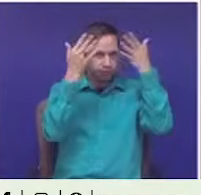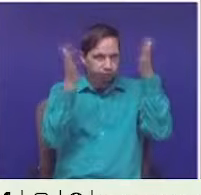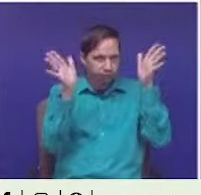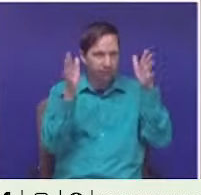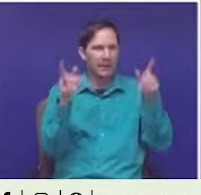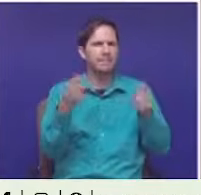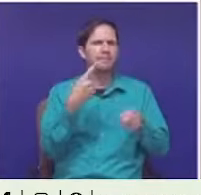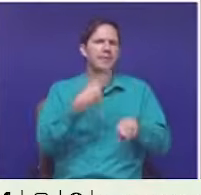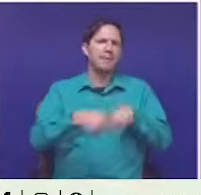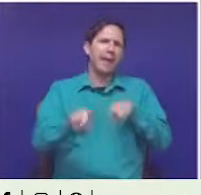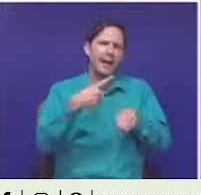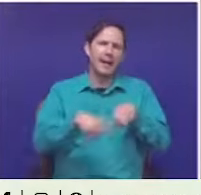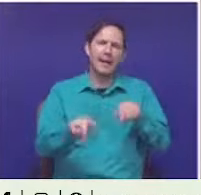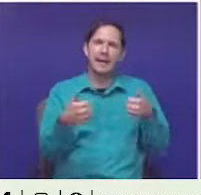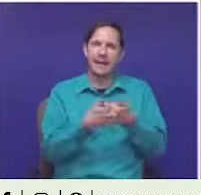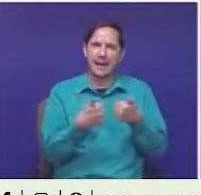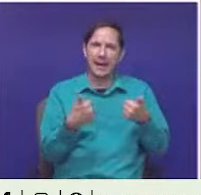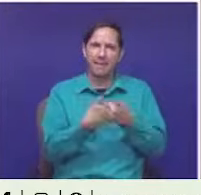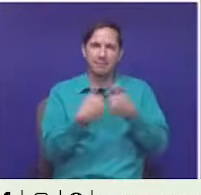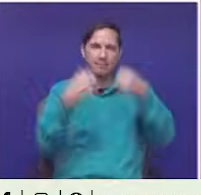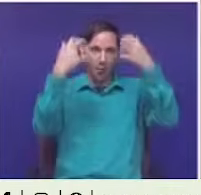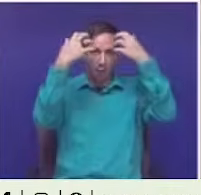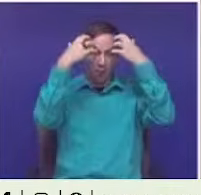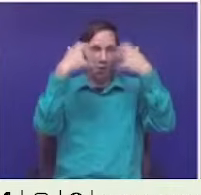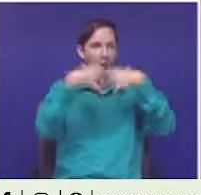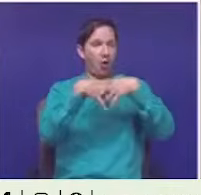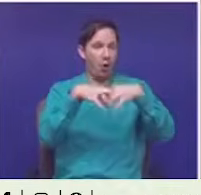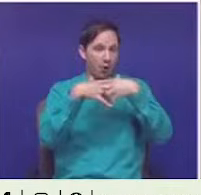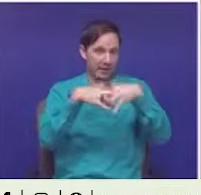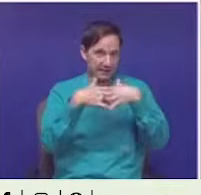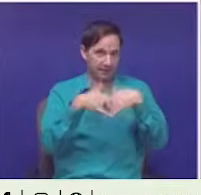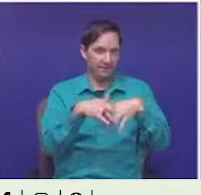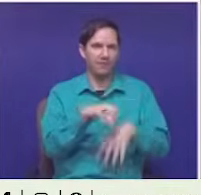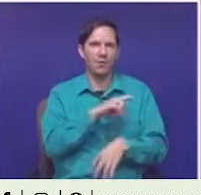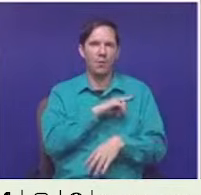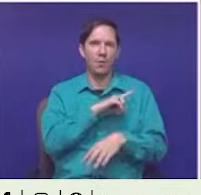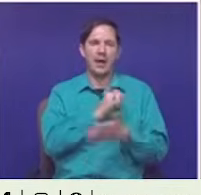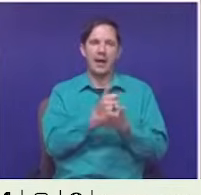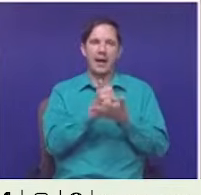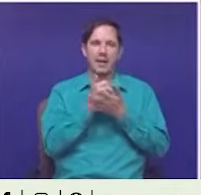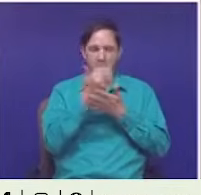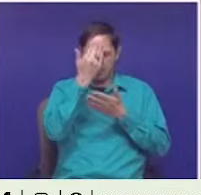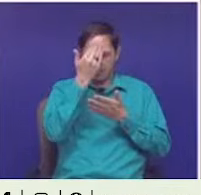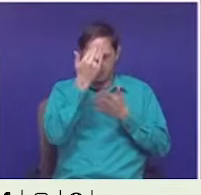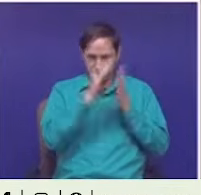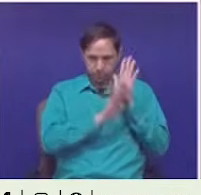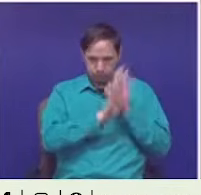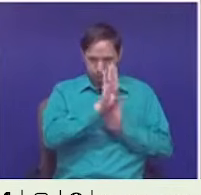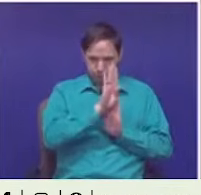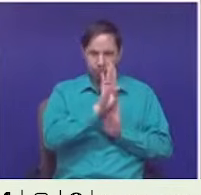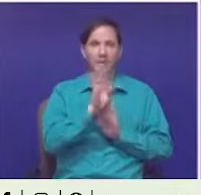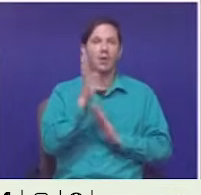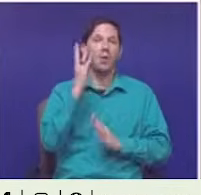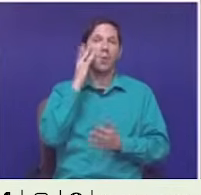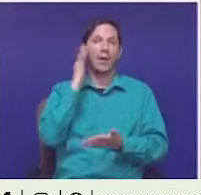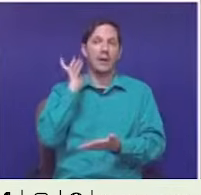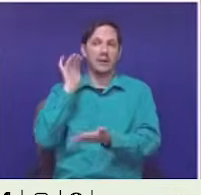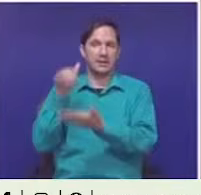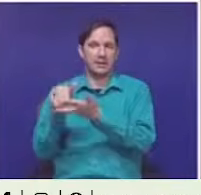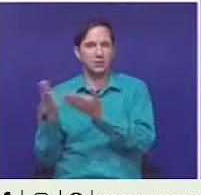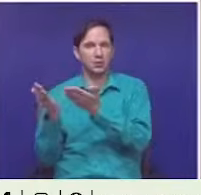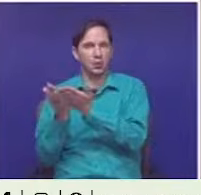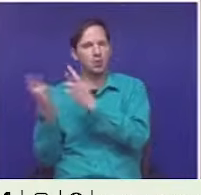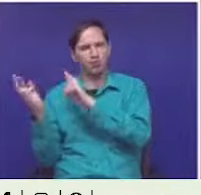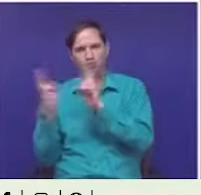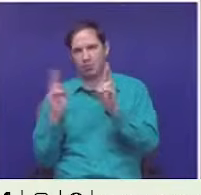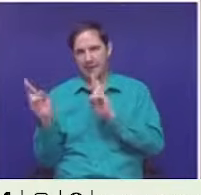play, because we don't want to miss that window. It is such an injustice for me where we talk about poor performance of children